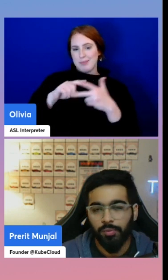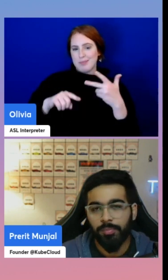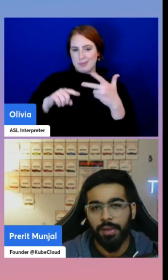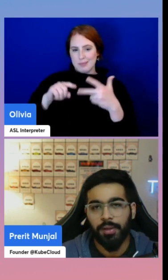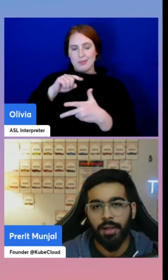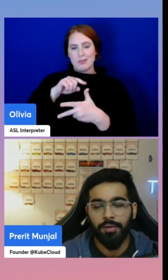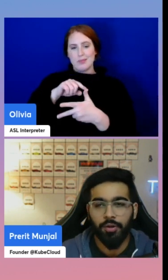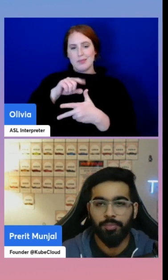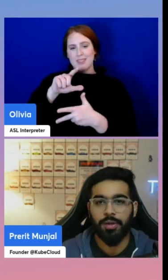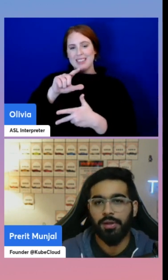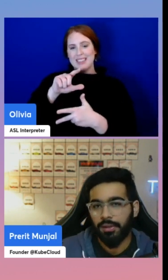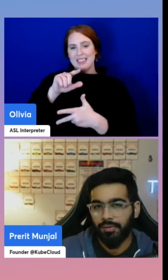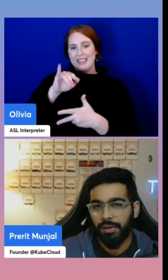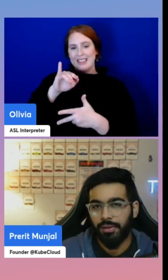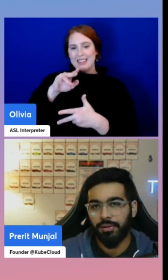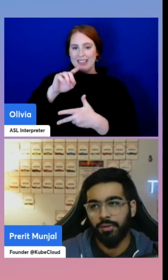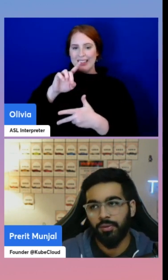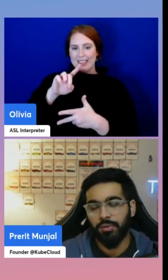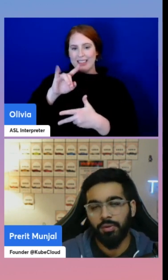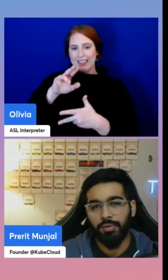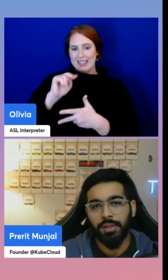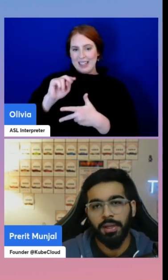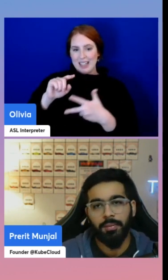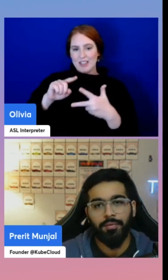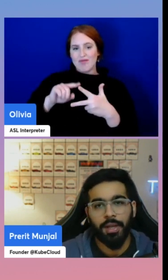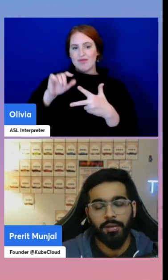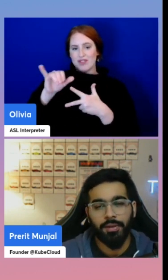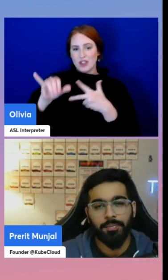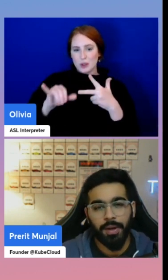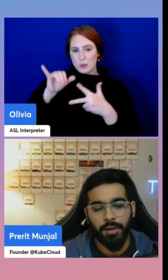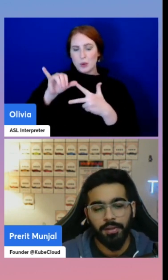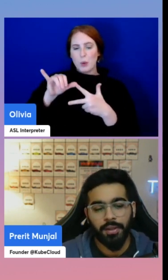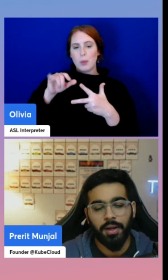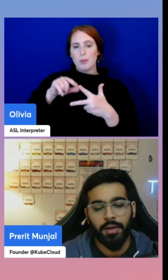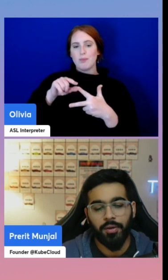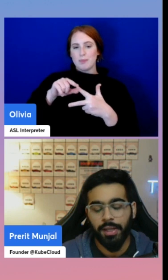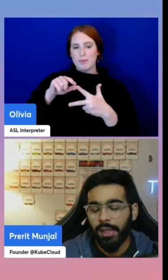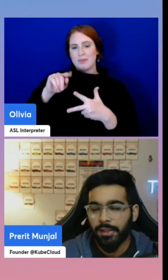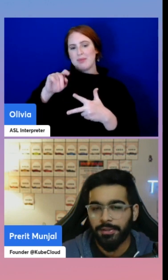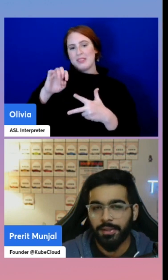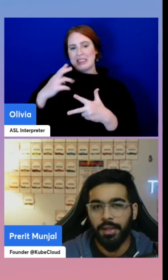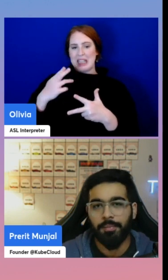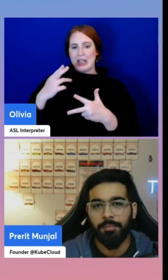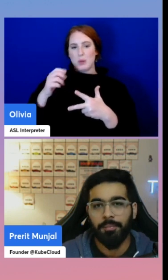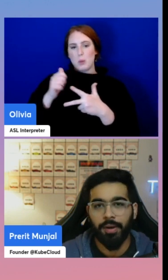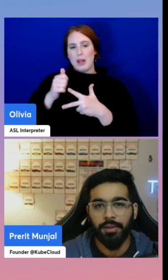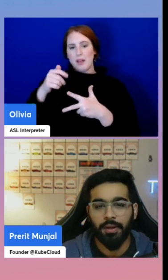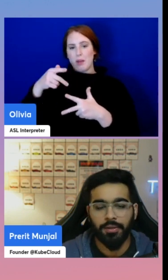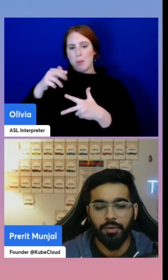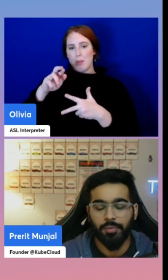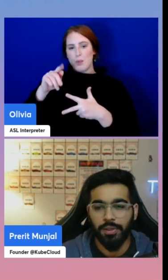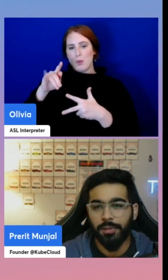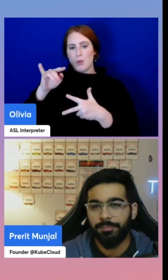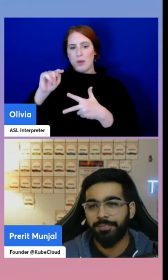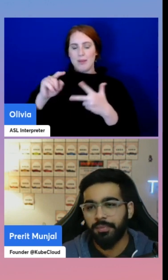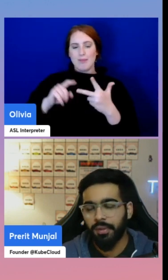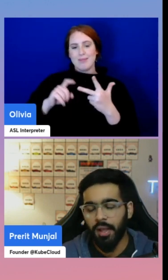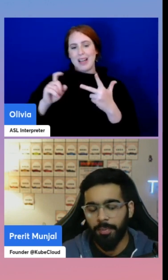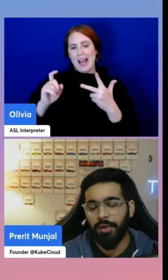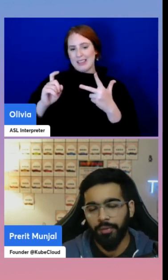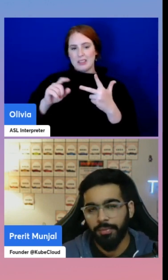on YouTube, I have a YouTube channel as well. So with the name of Tech with Prerit, and on X, I'm